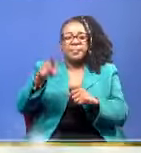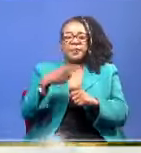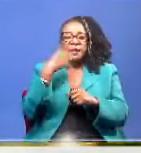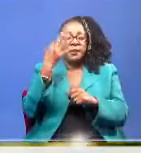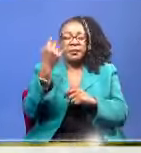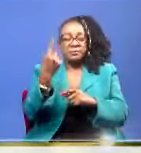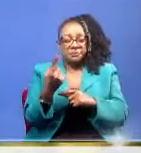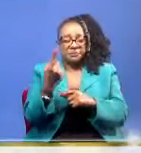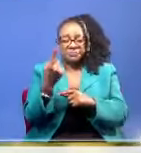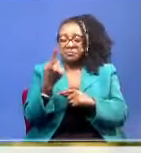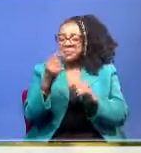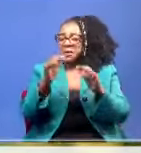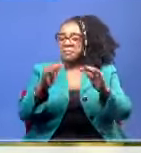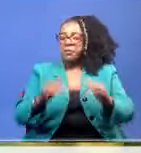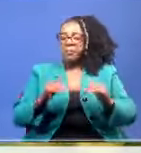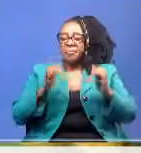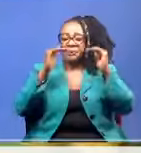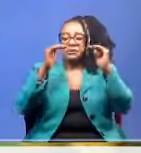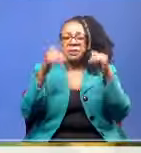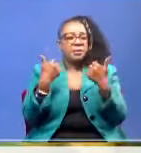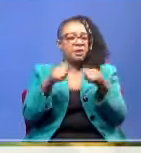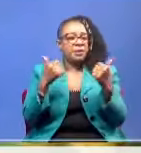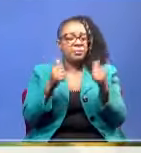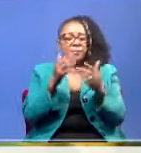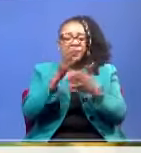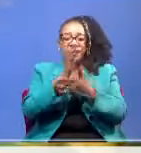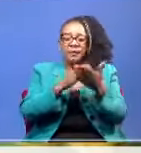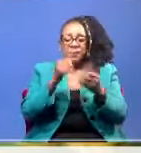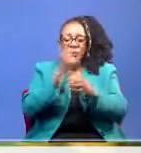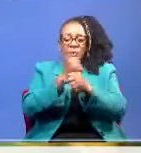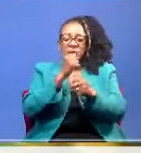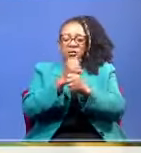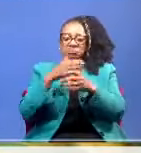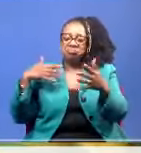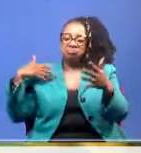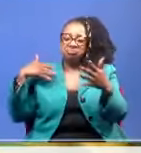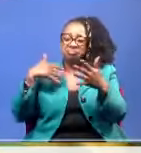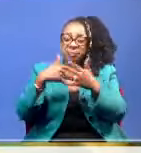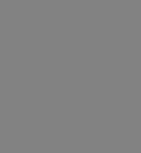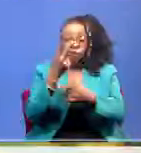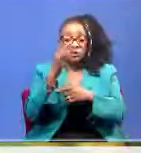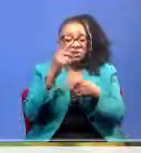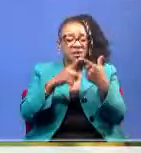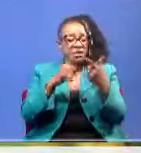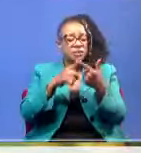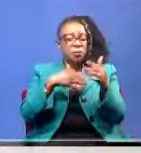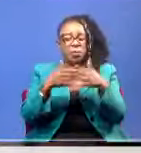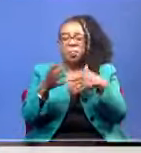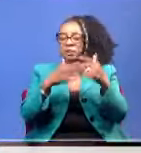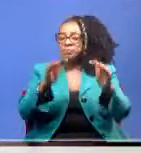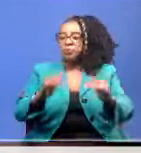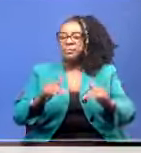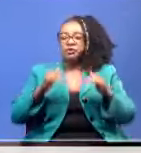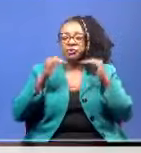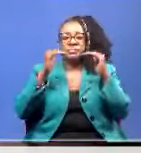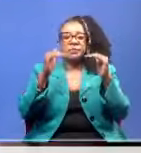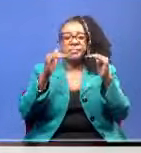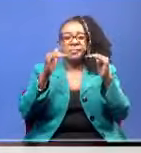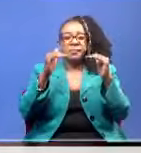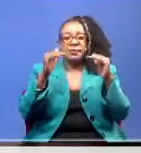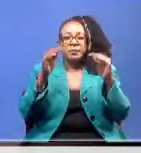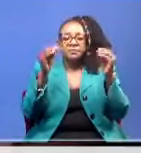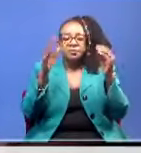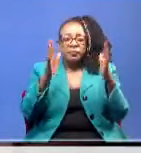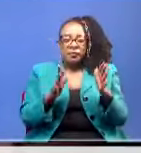1131 hawajapandishwa vyeo. Wengine wamefanya kazi hata kwa muda wa miaka 20 bila kupandishwa cheo. Yule mwalimu